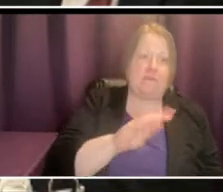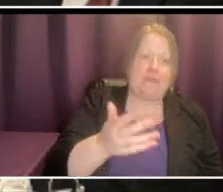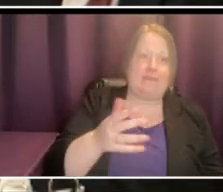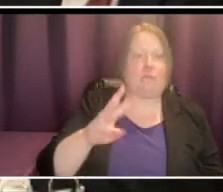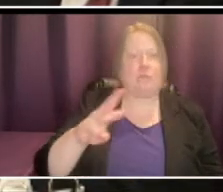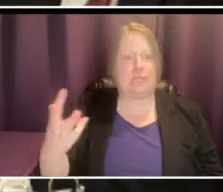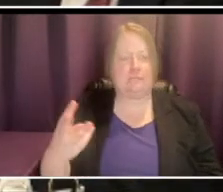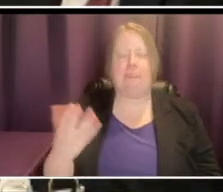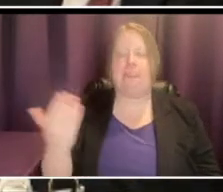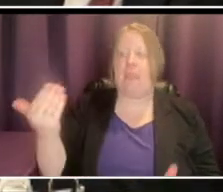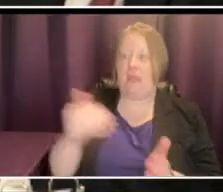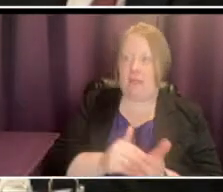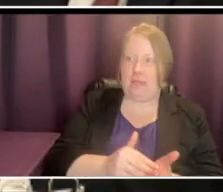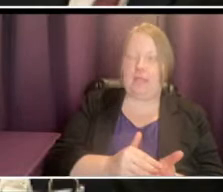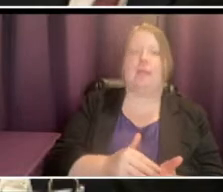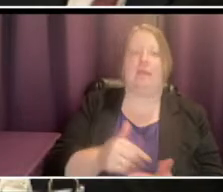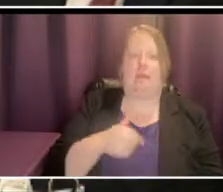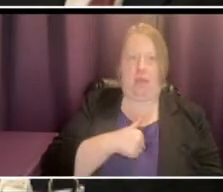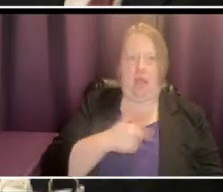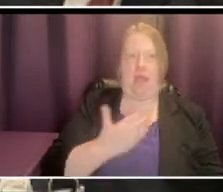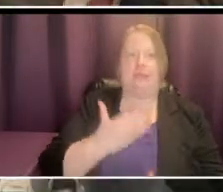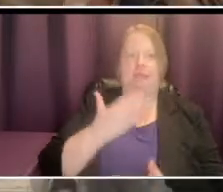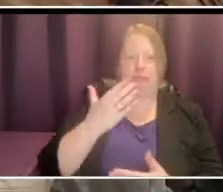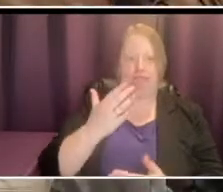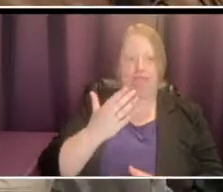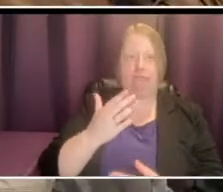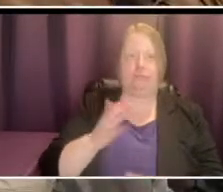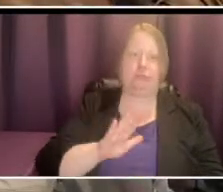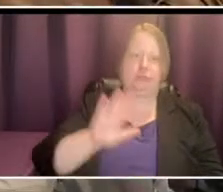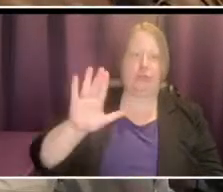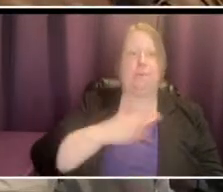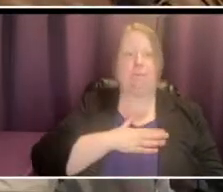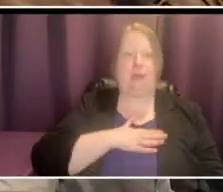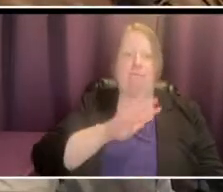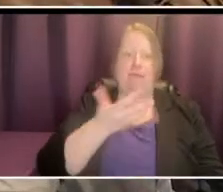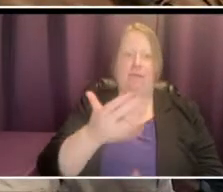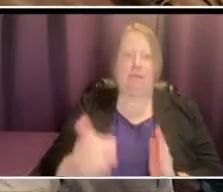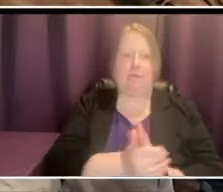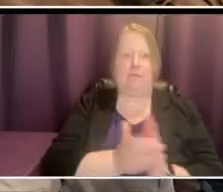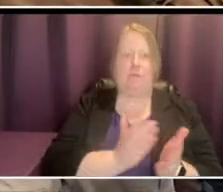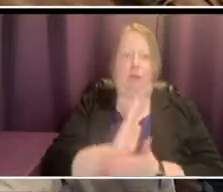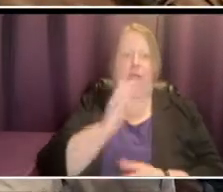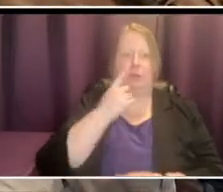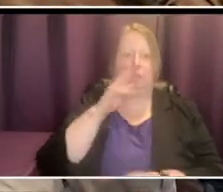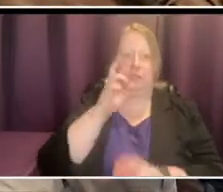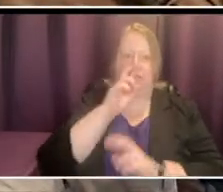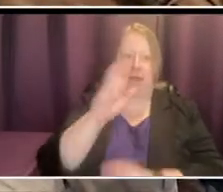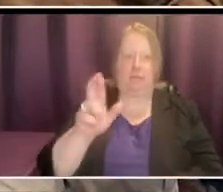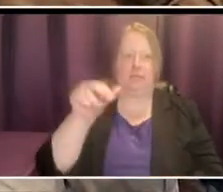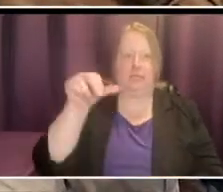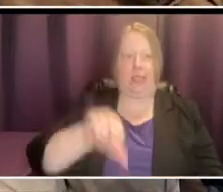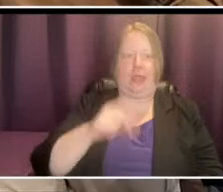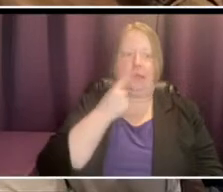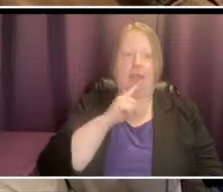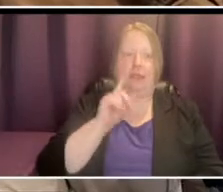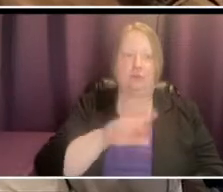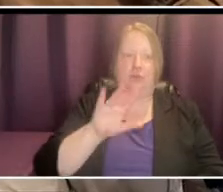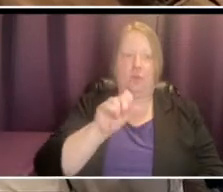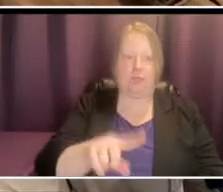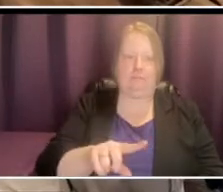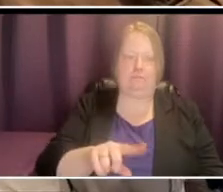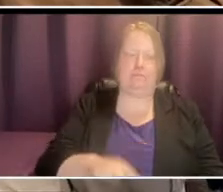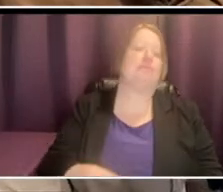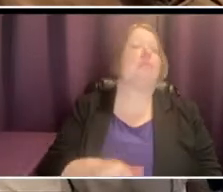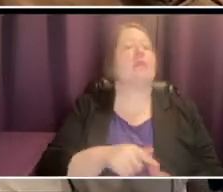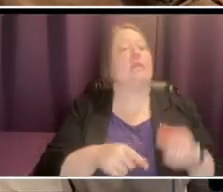Fifth Amendment right to respectfully decline to answer your question. This is General Michael Flynn walking with